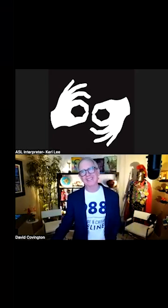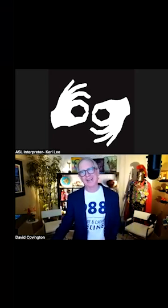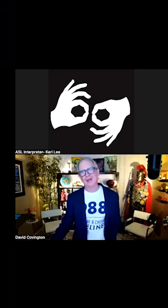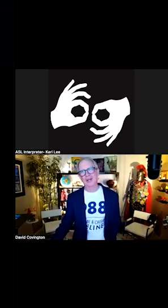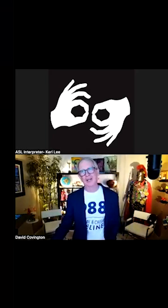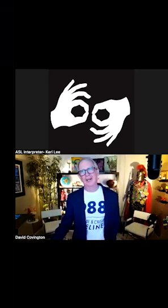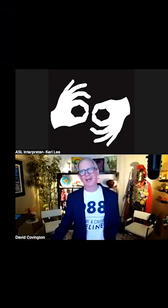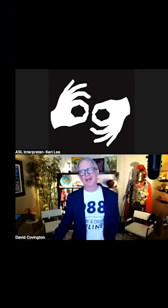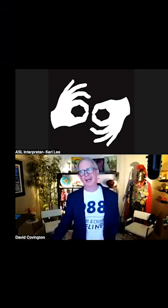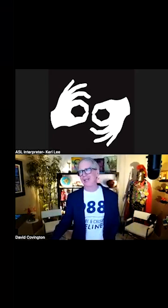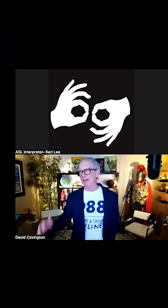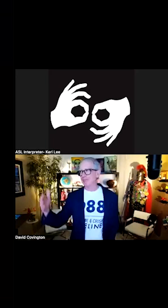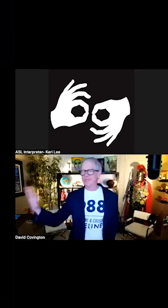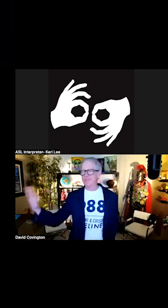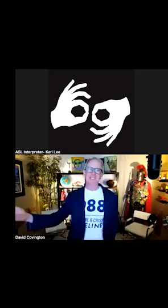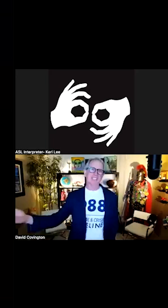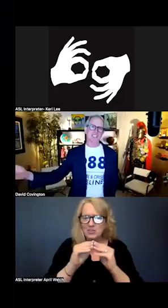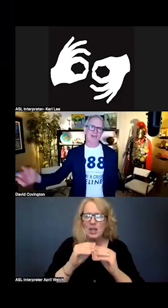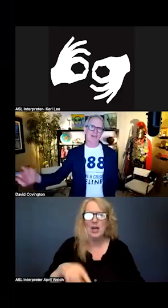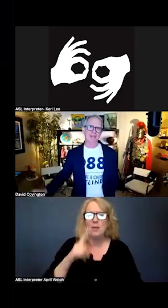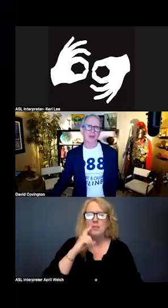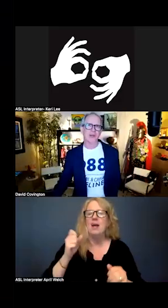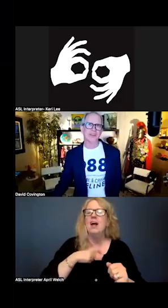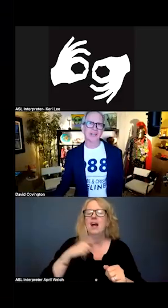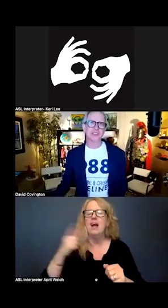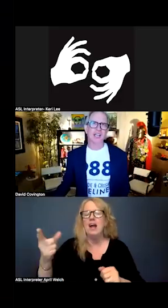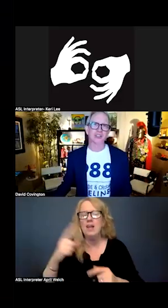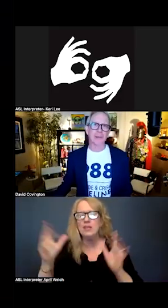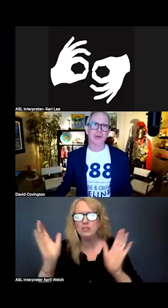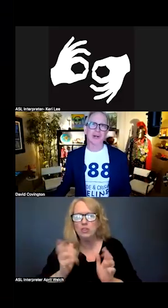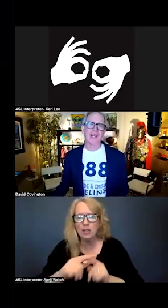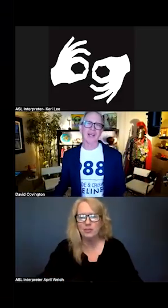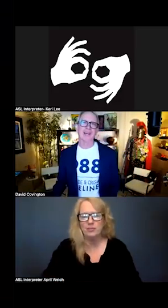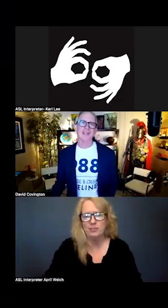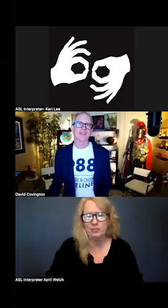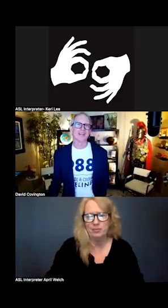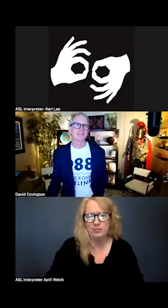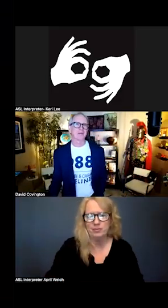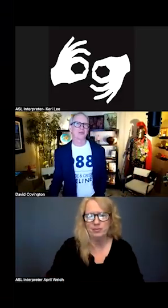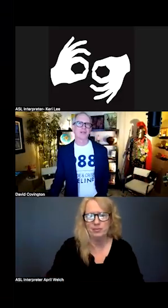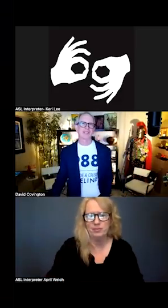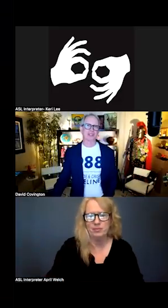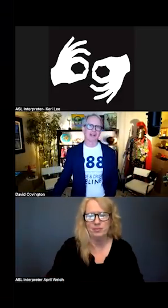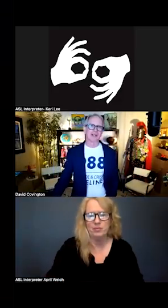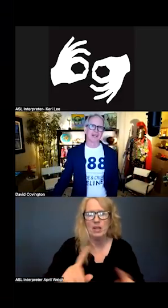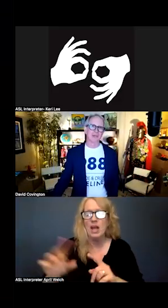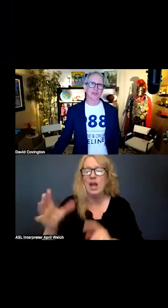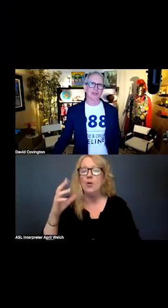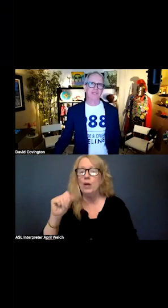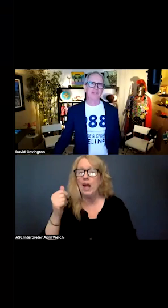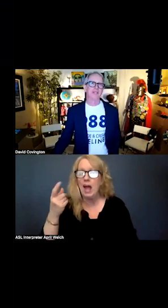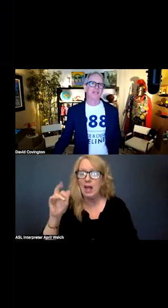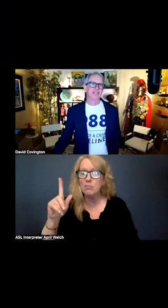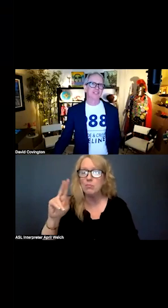and a fireside chat with Dr. John Draper and Dr. April Naturale. April,